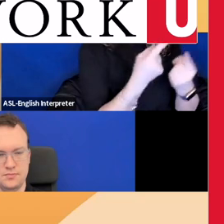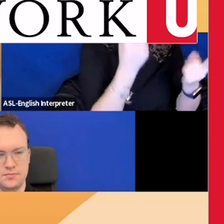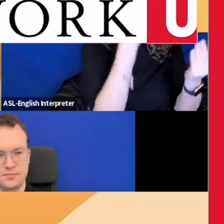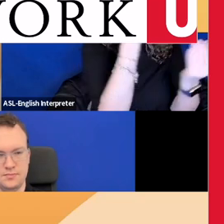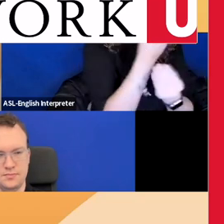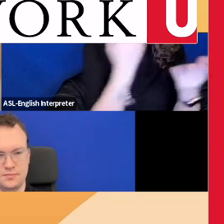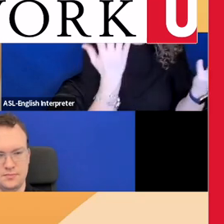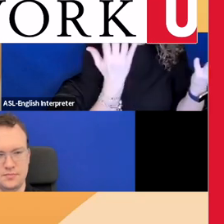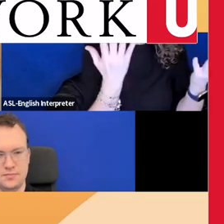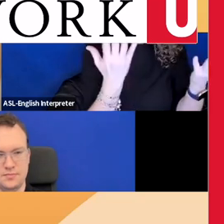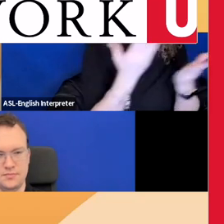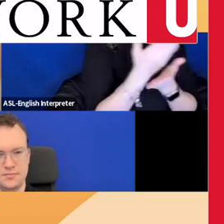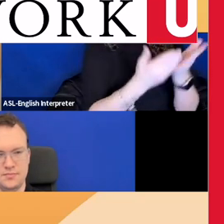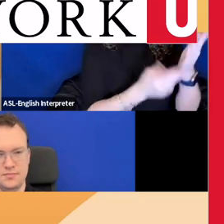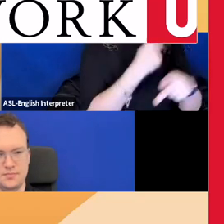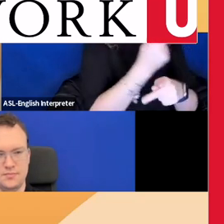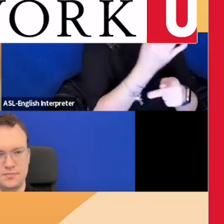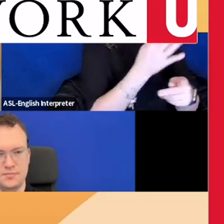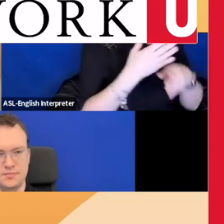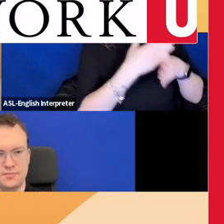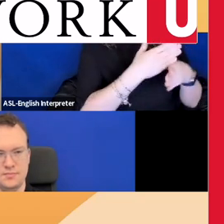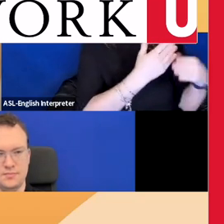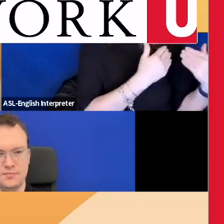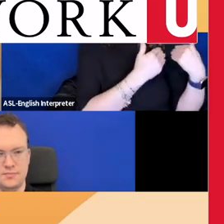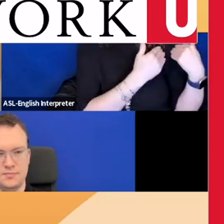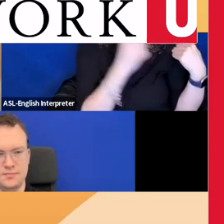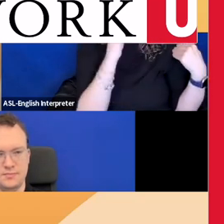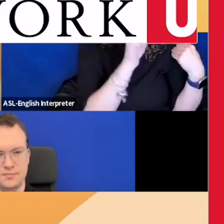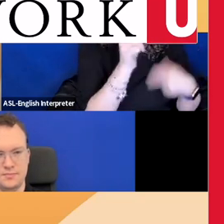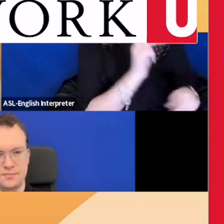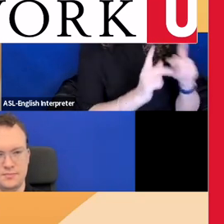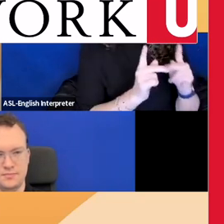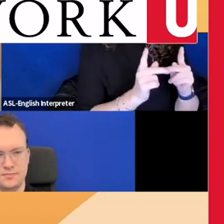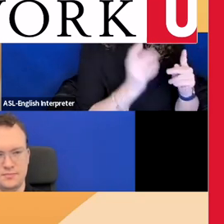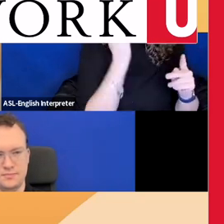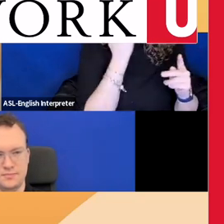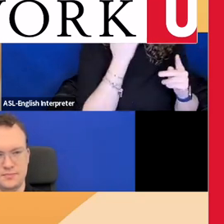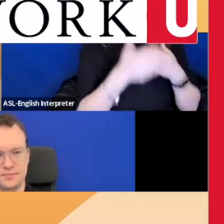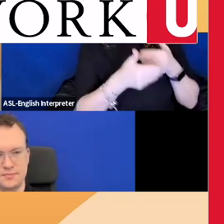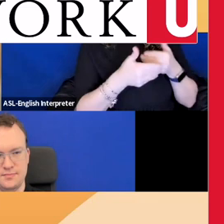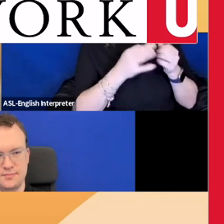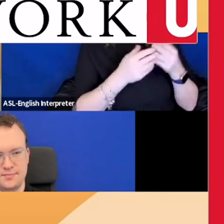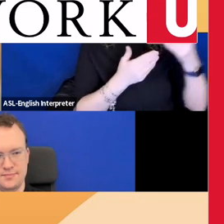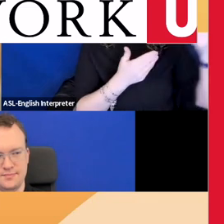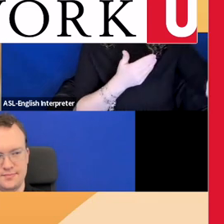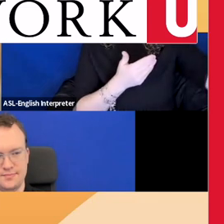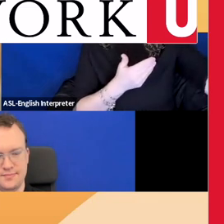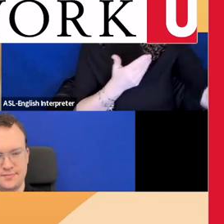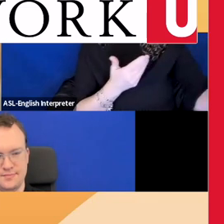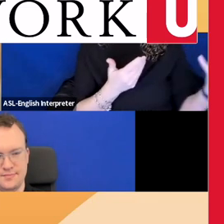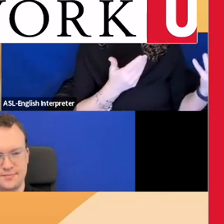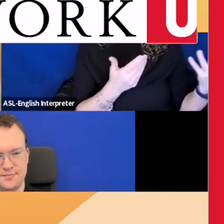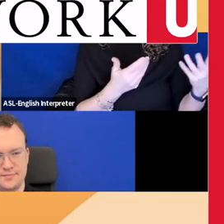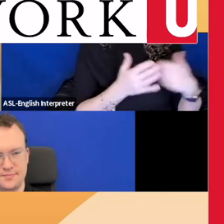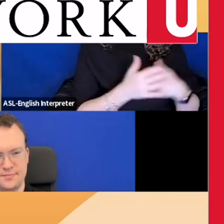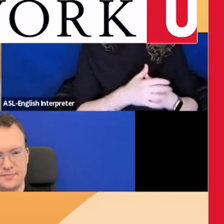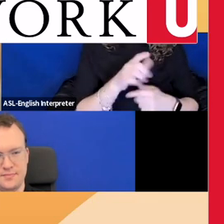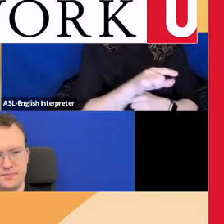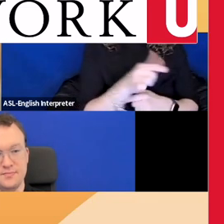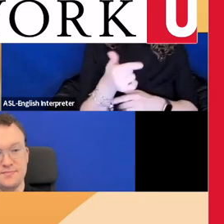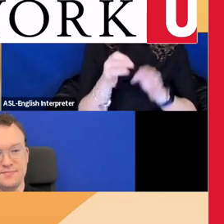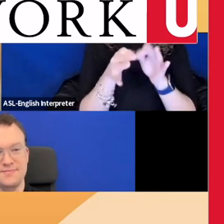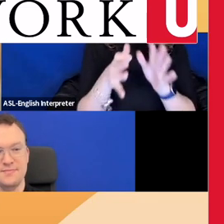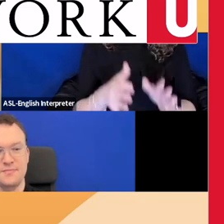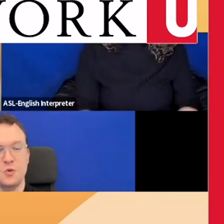have some sort of shared responsibility to others near or far, and that we share an affinity either in terms of a collective